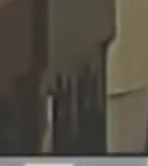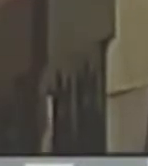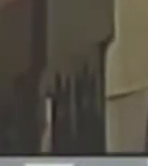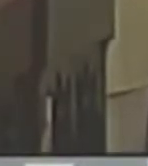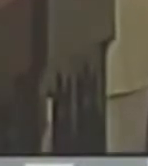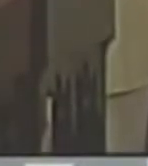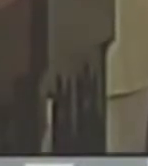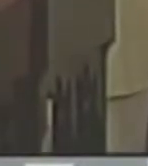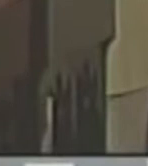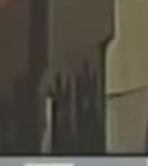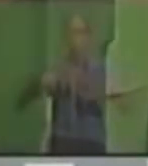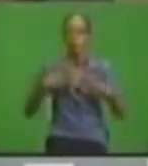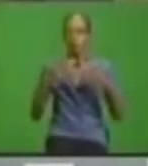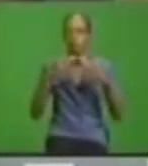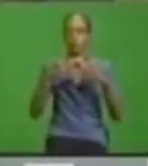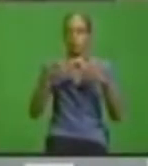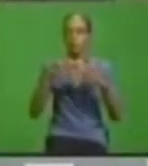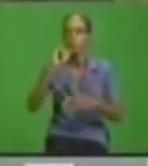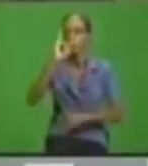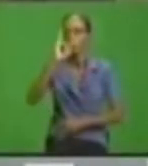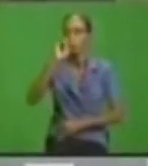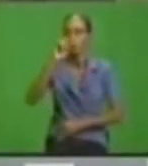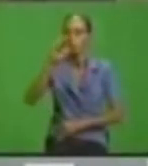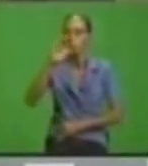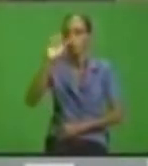Justice Ivor Archie, ORTT, and Mrs. Archie,